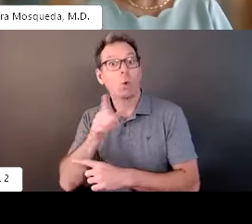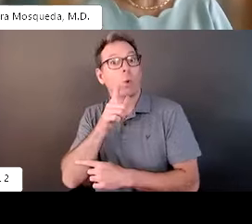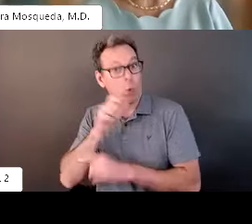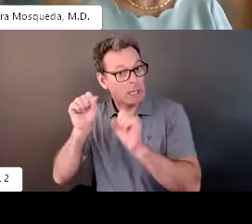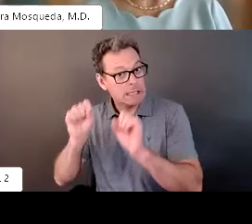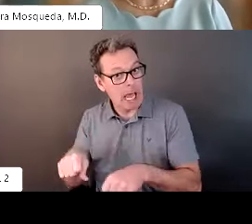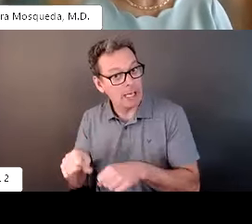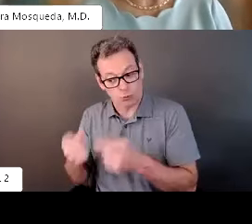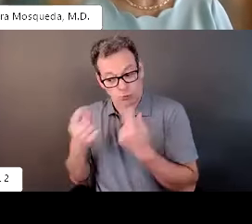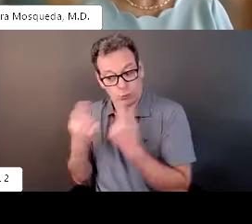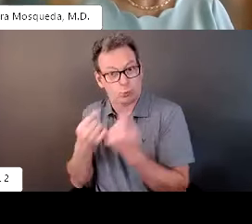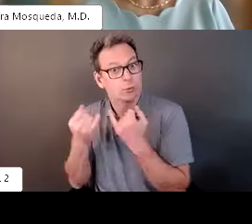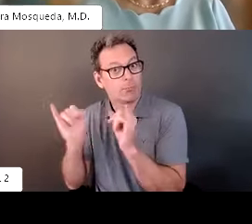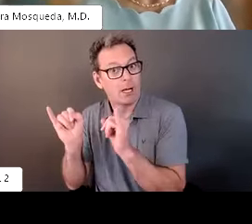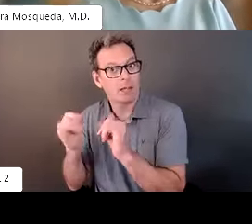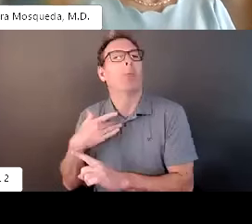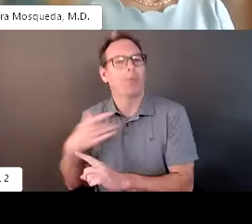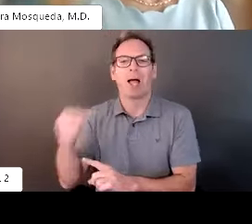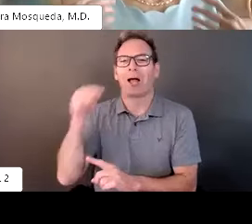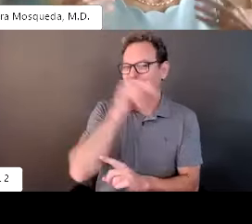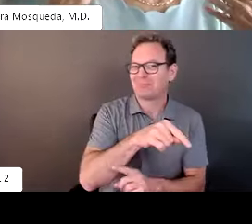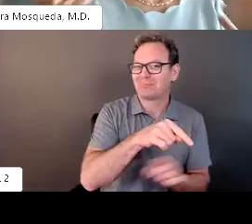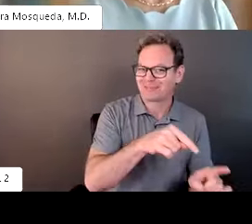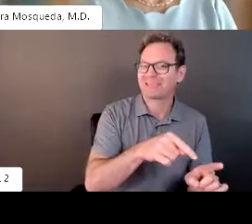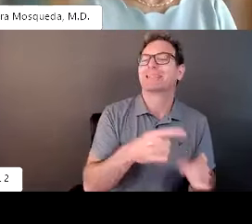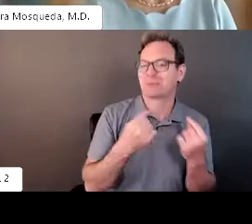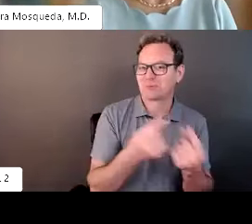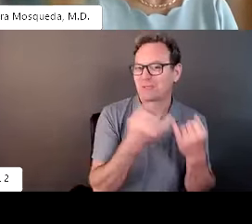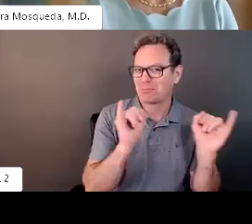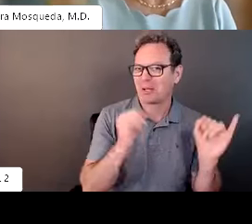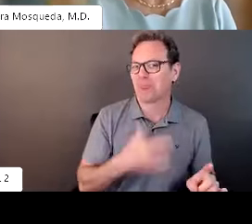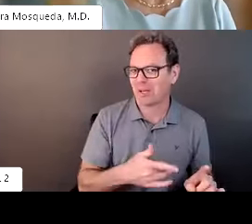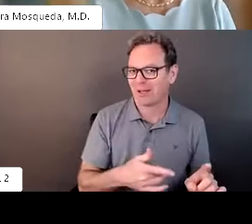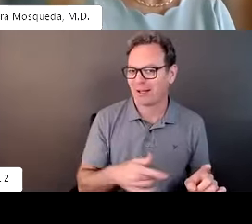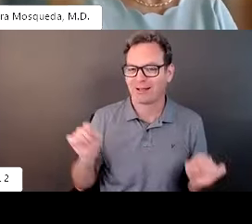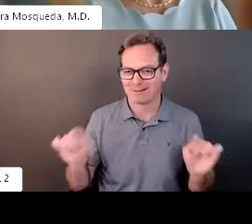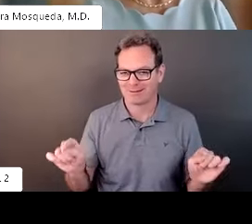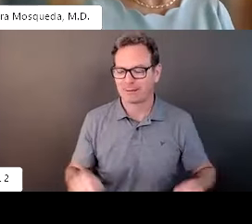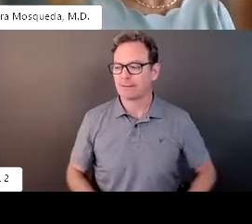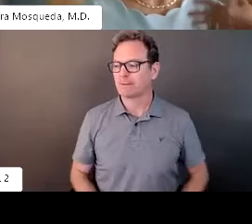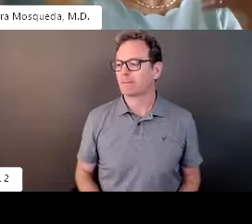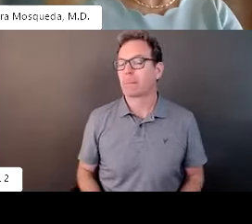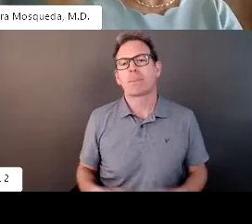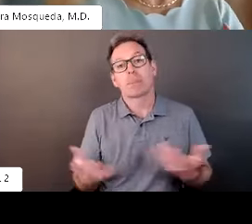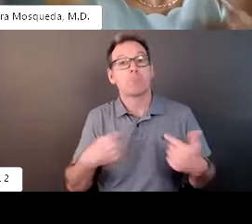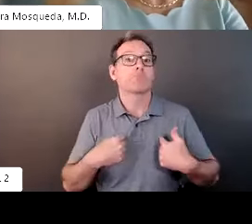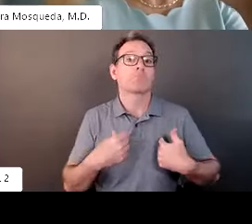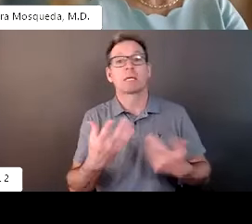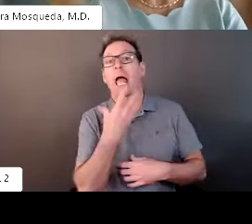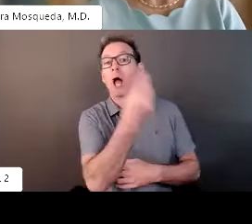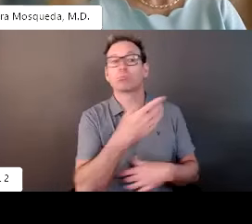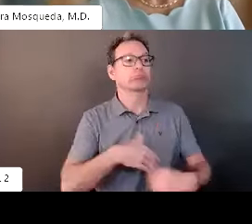be independent in the community. So whenever I'm going out and I consult with adult protective services,